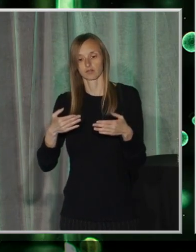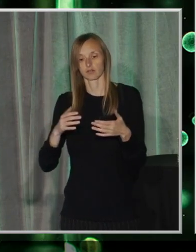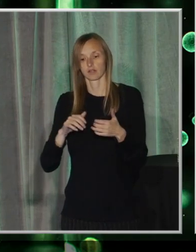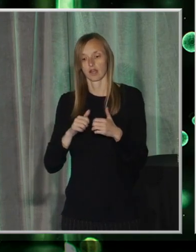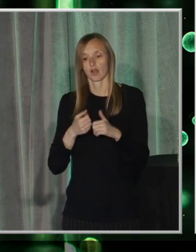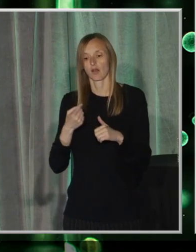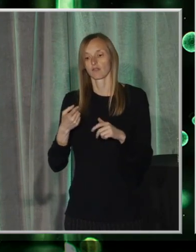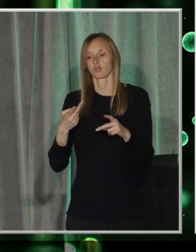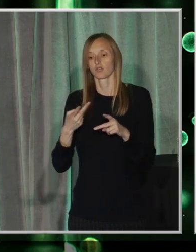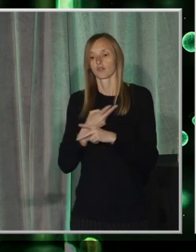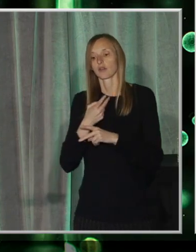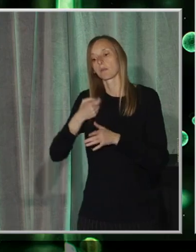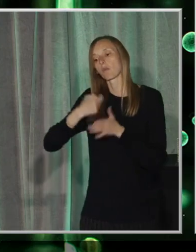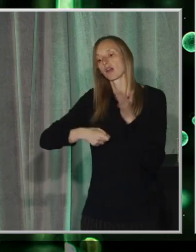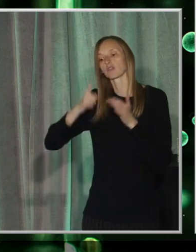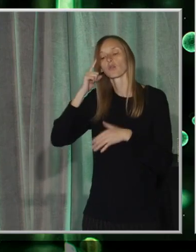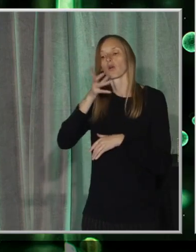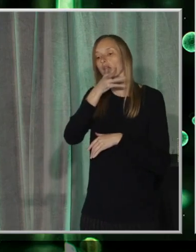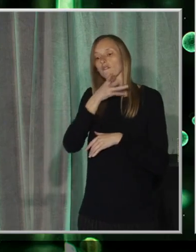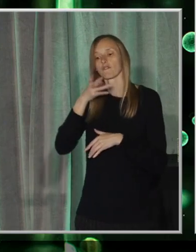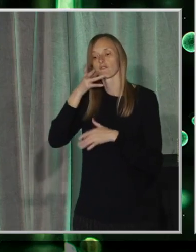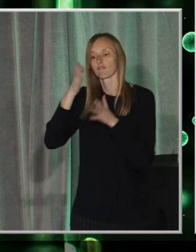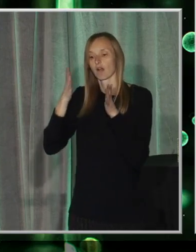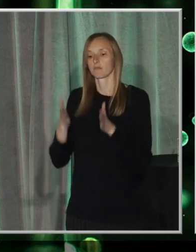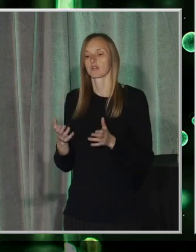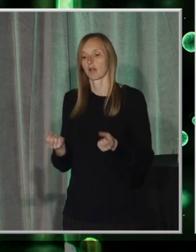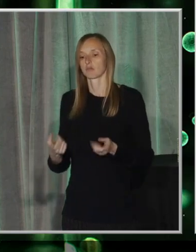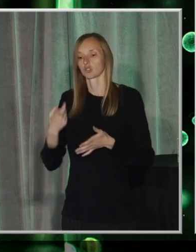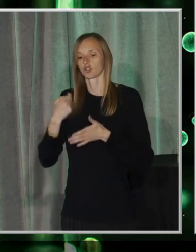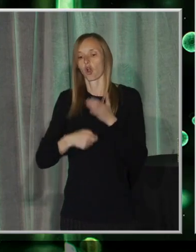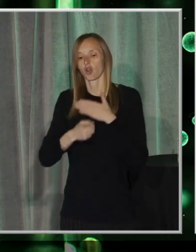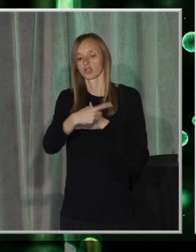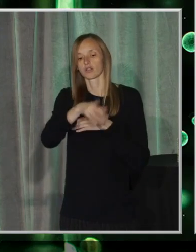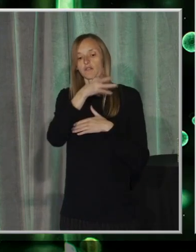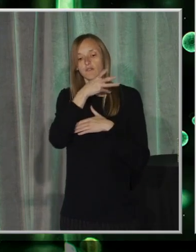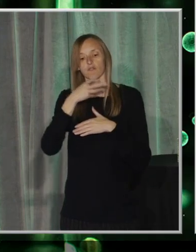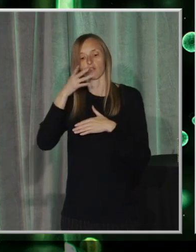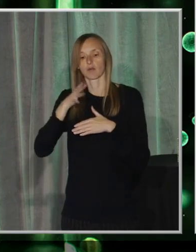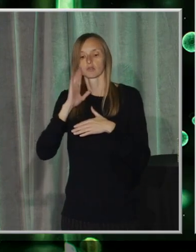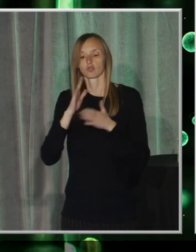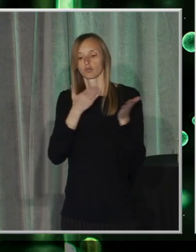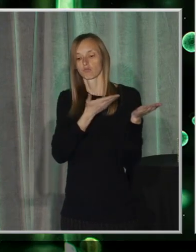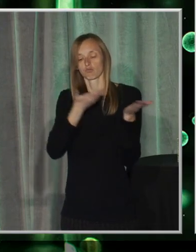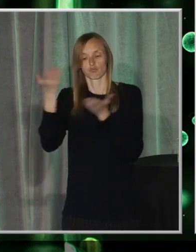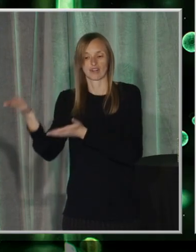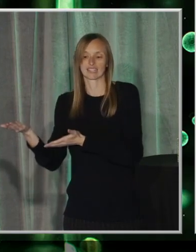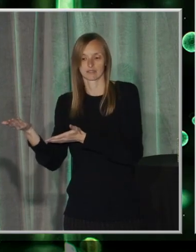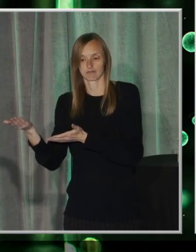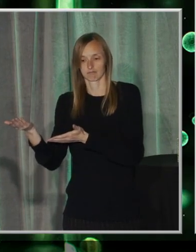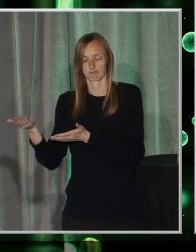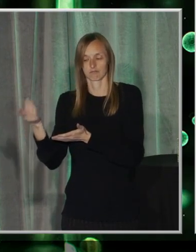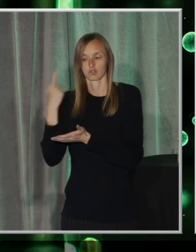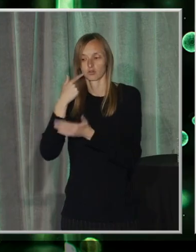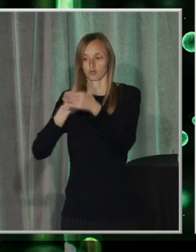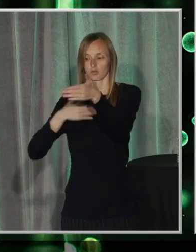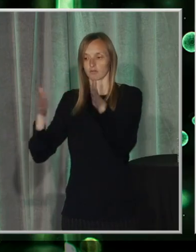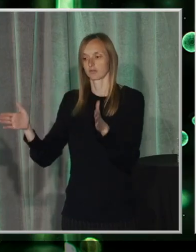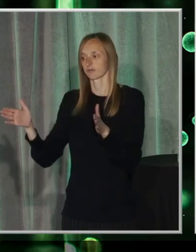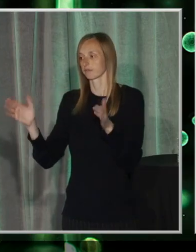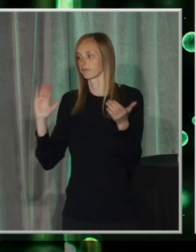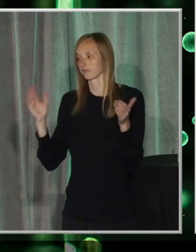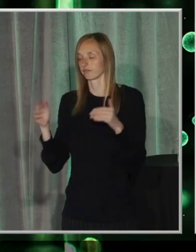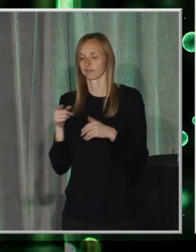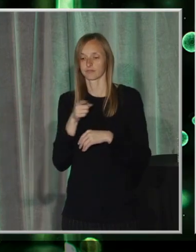for the farmers, what it will cost the farmers to keep or to bring you the tomatoes into the refrigerator versus